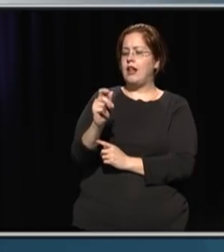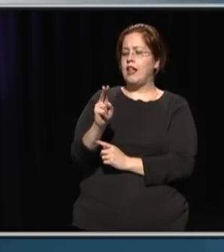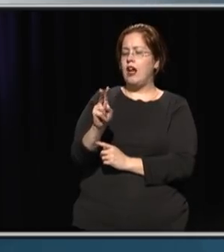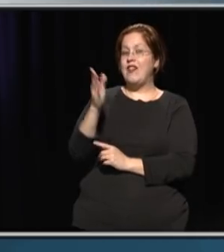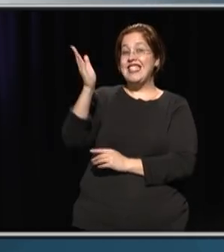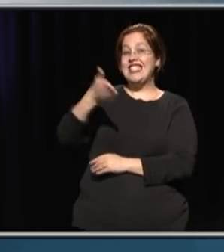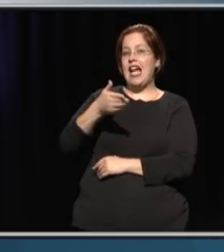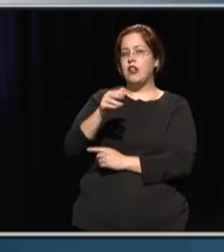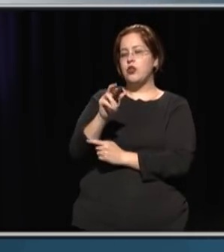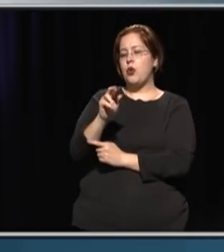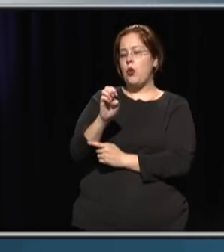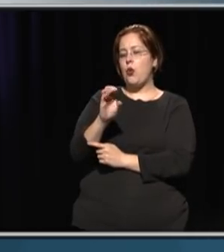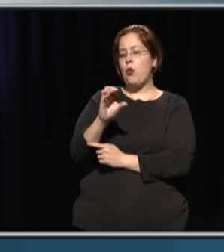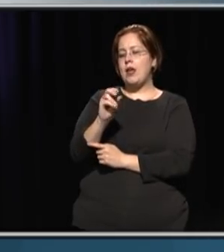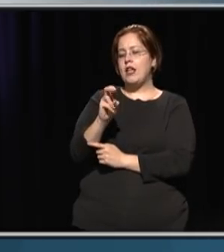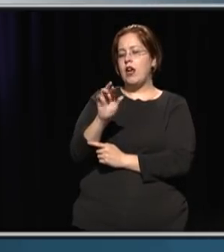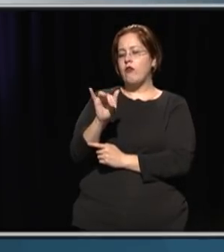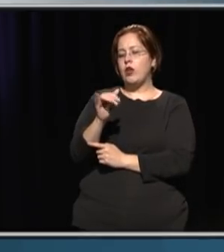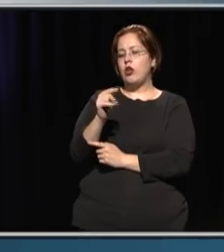covid19.sanantonio.gov/recovery grants, or you can call